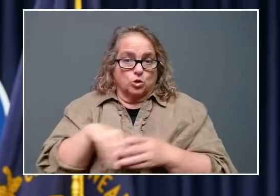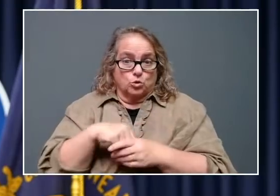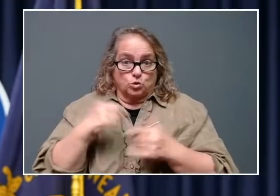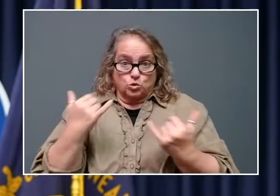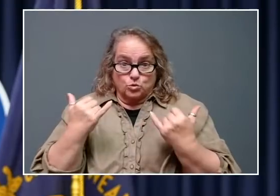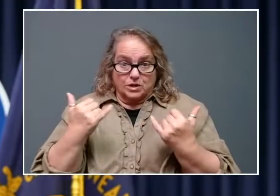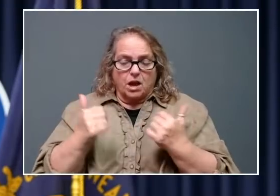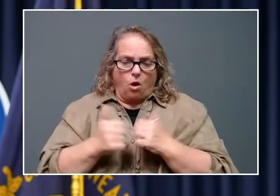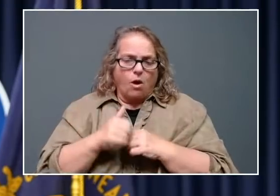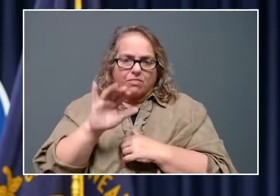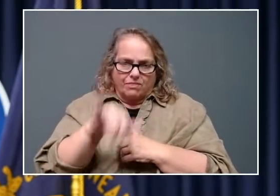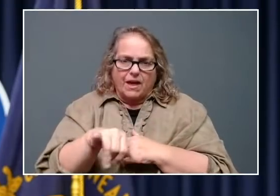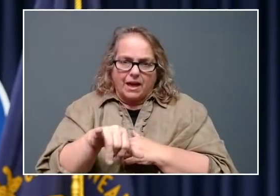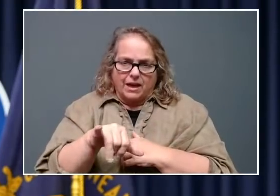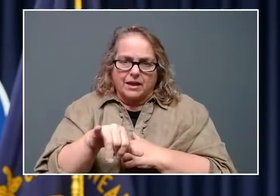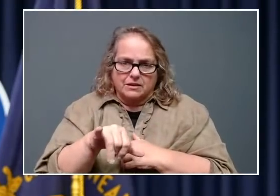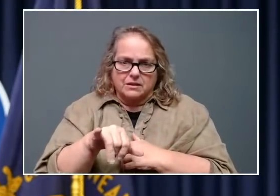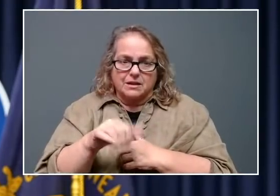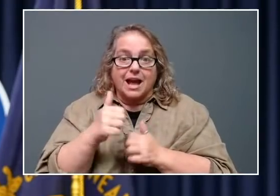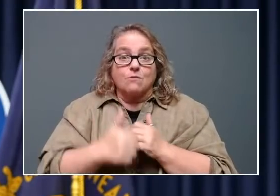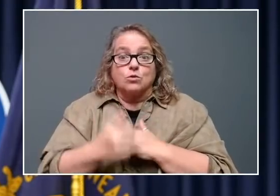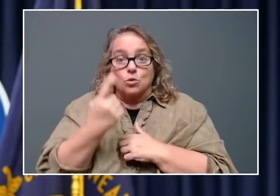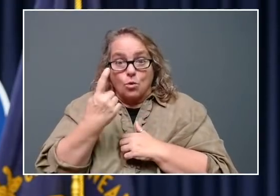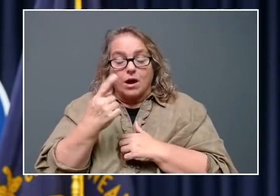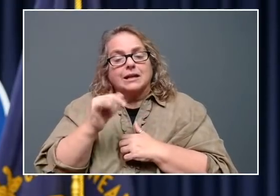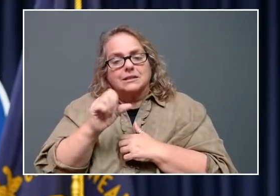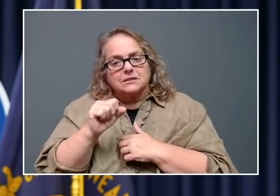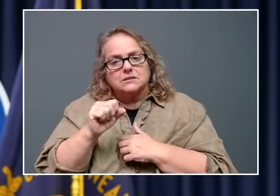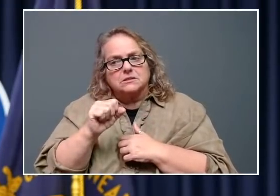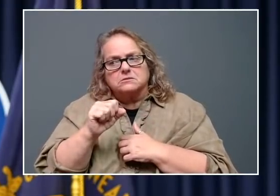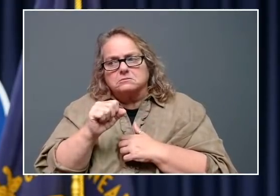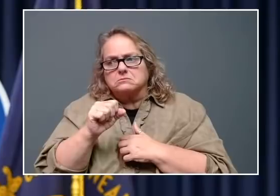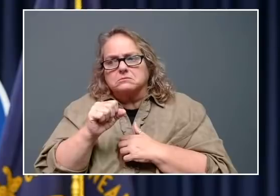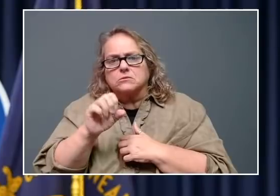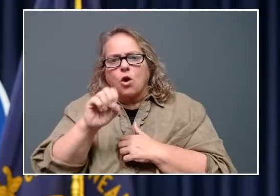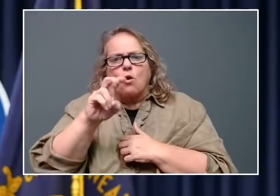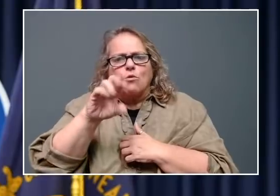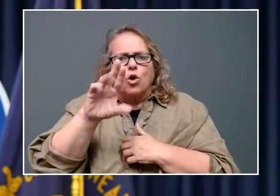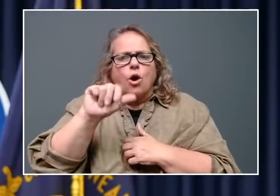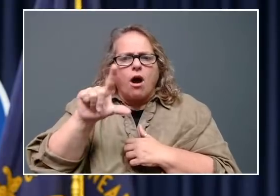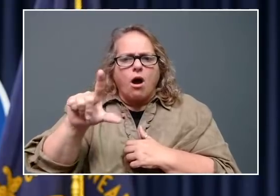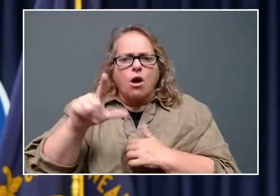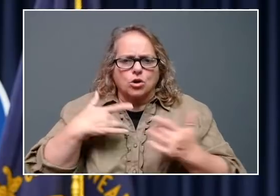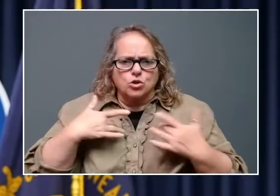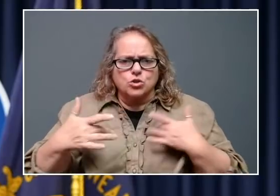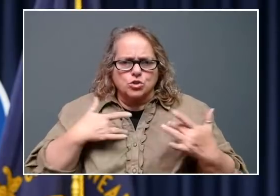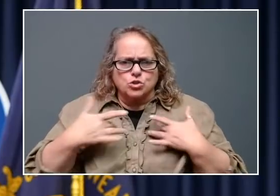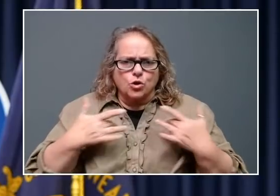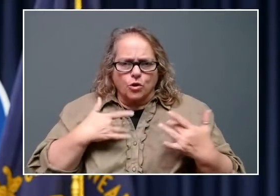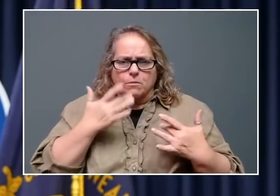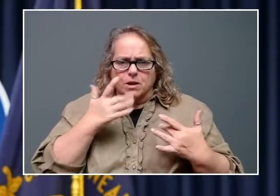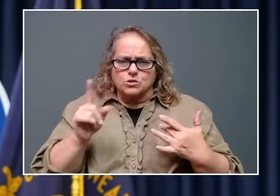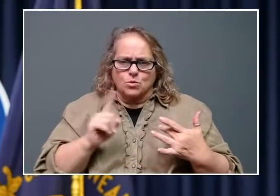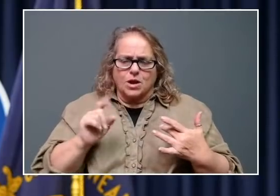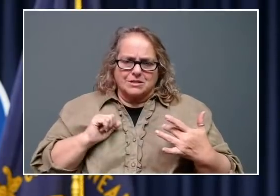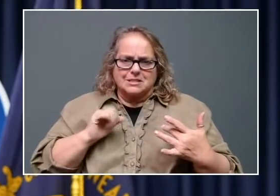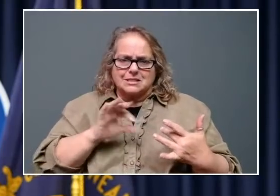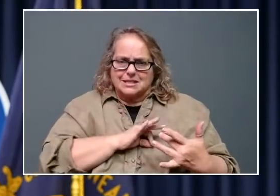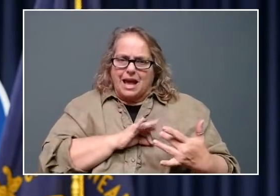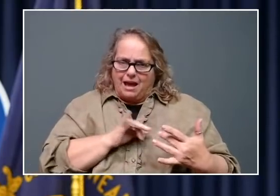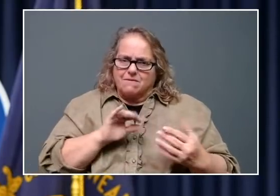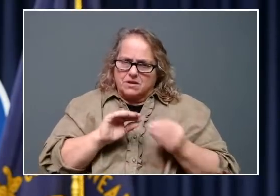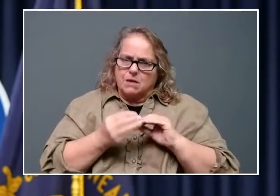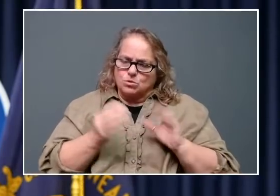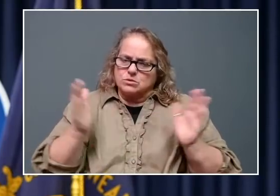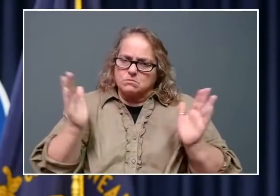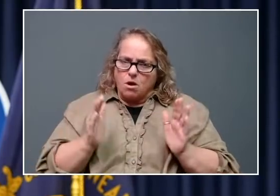So, I mean, everybody is overall concerned because of where staffing is and seeing cases starting to go back up